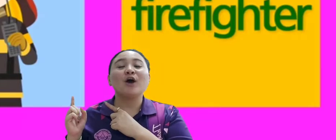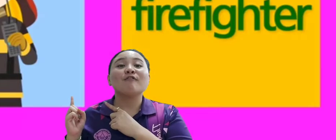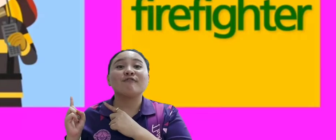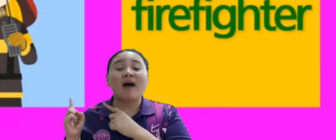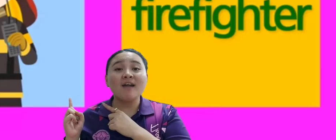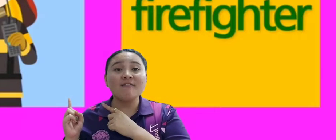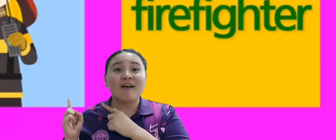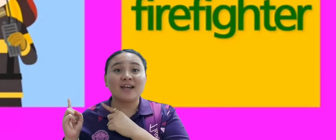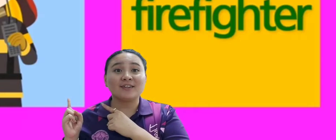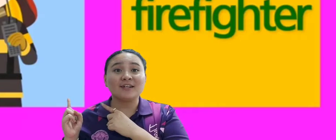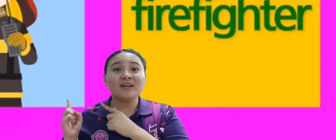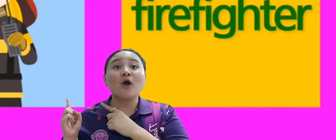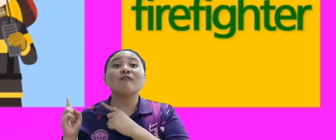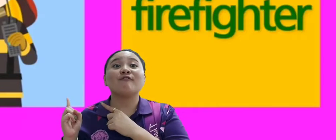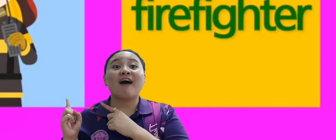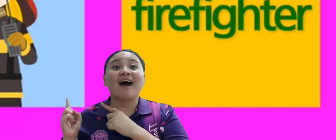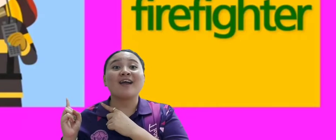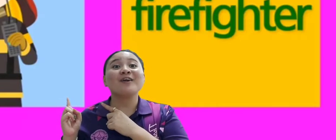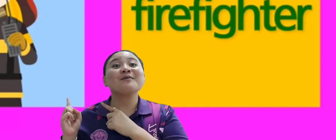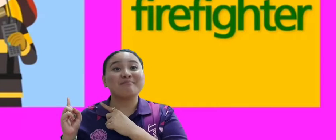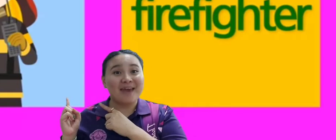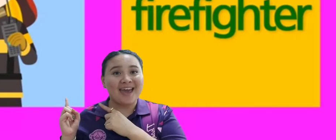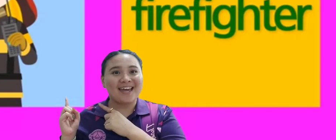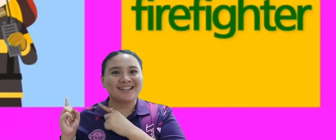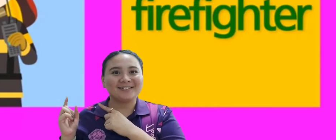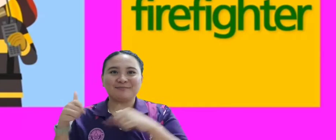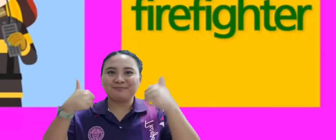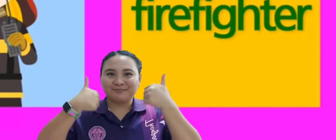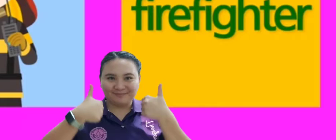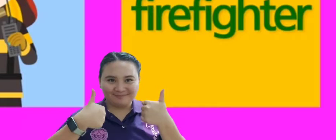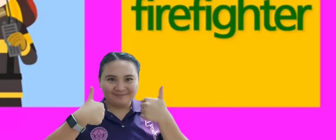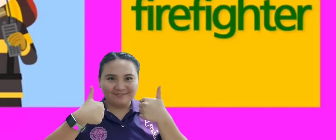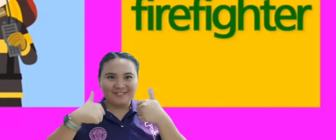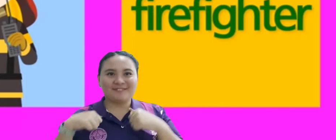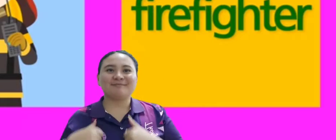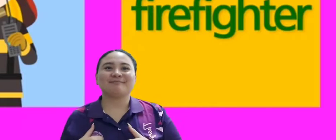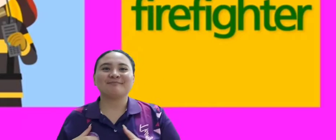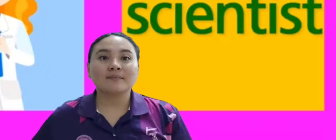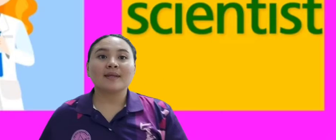Fireman. Firefighter, fireman.